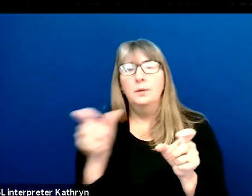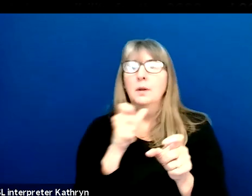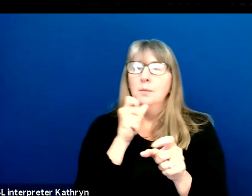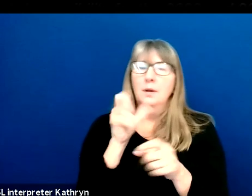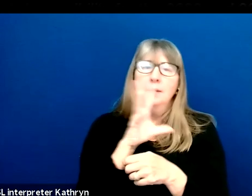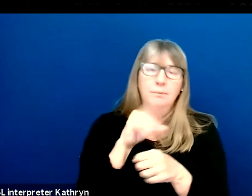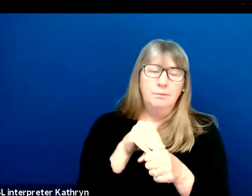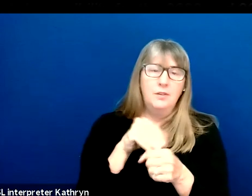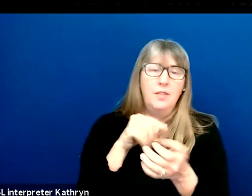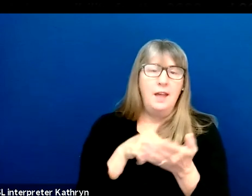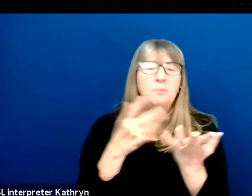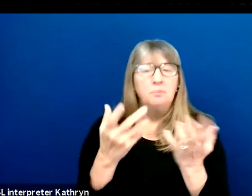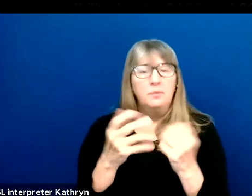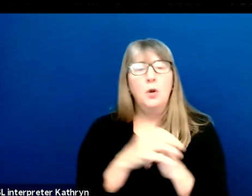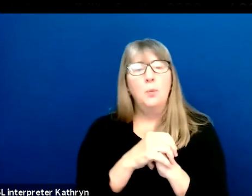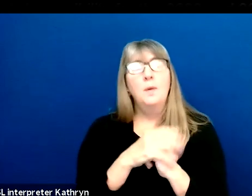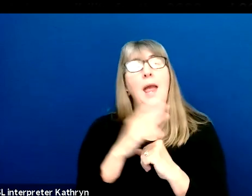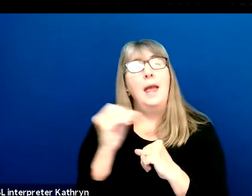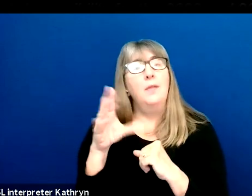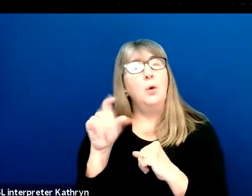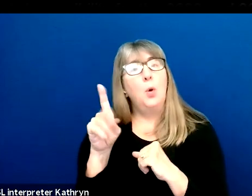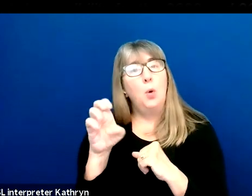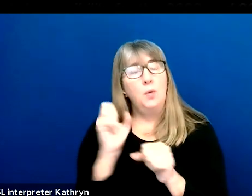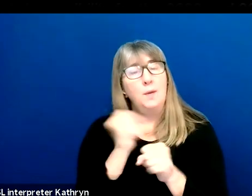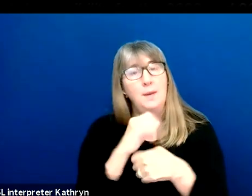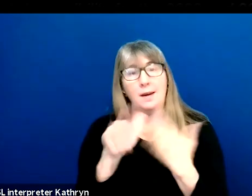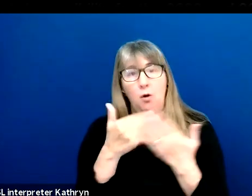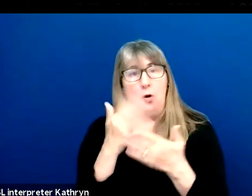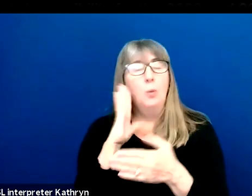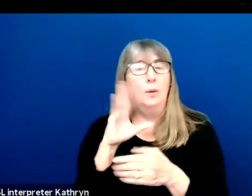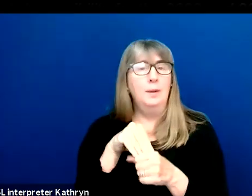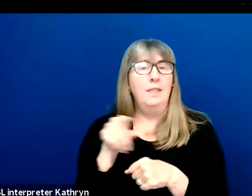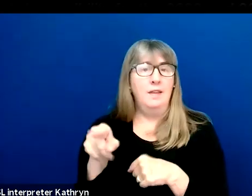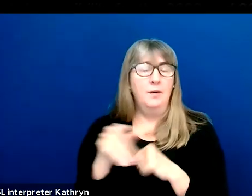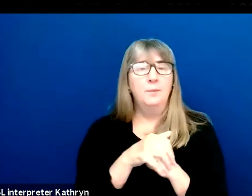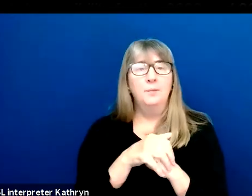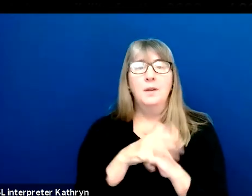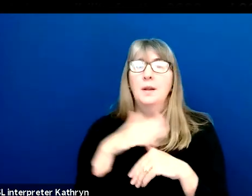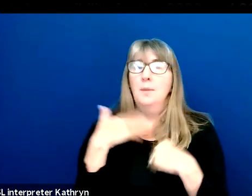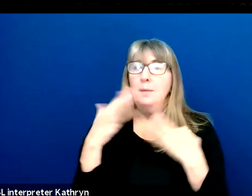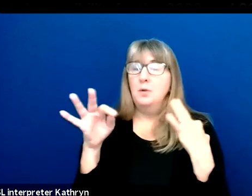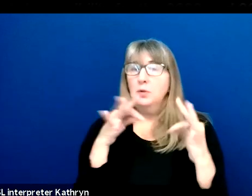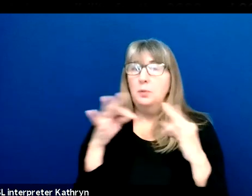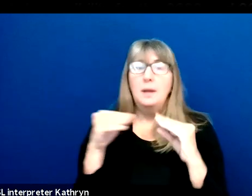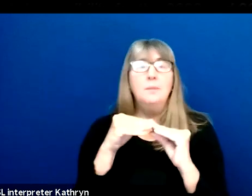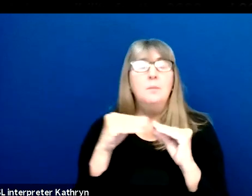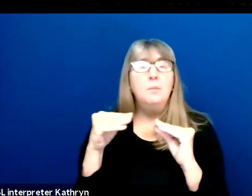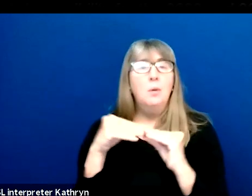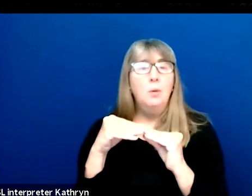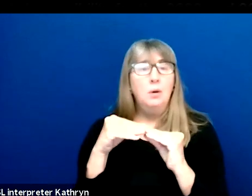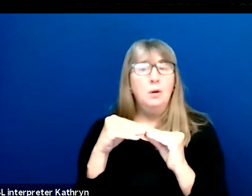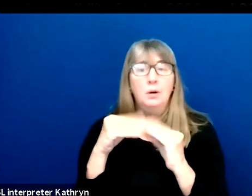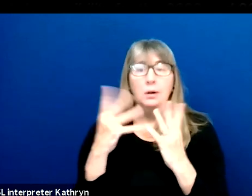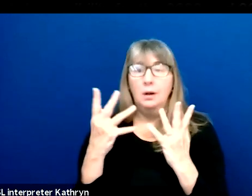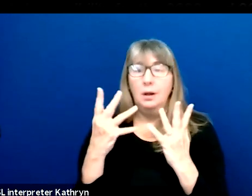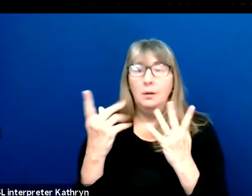folder, and the code that will create it all. I'm happy to talk about this. Obviously, I'll be